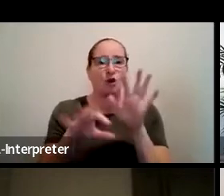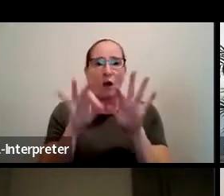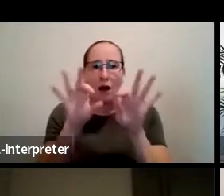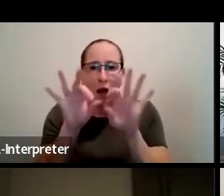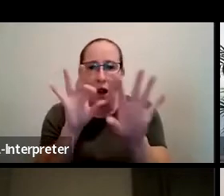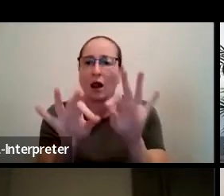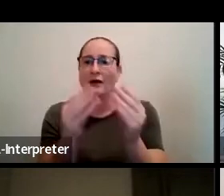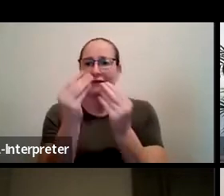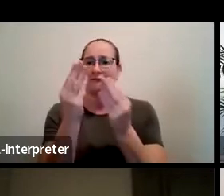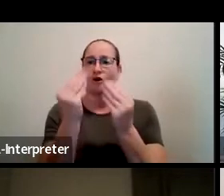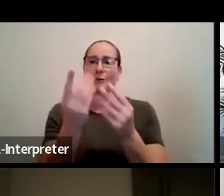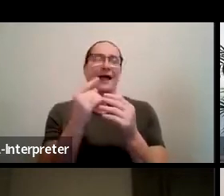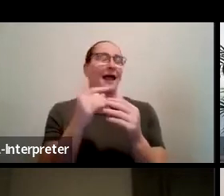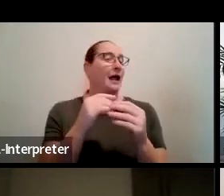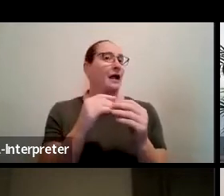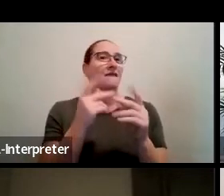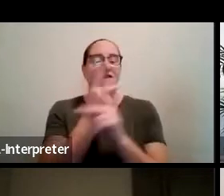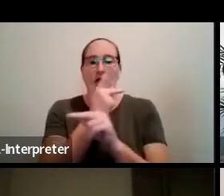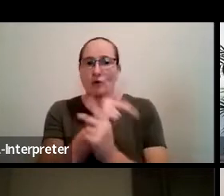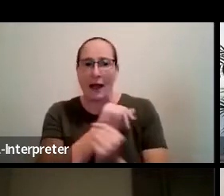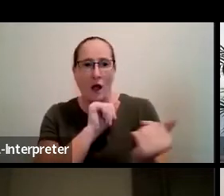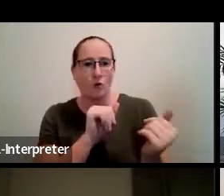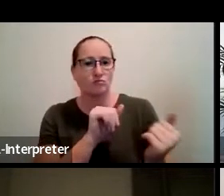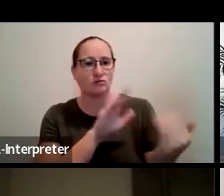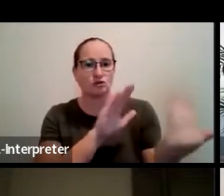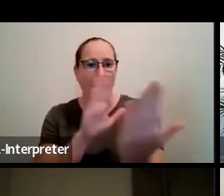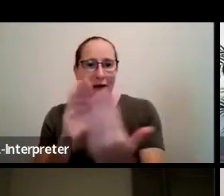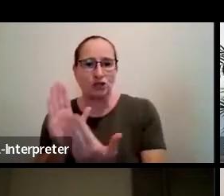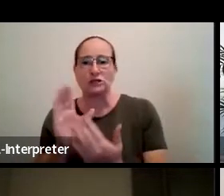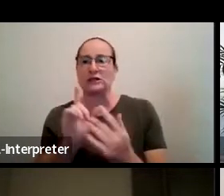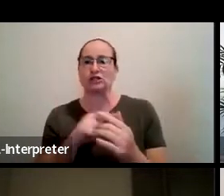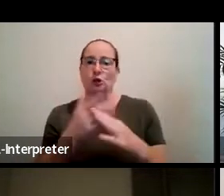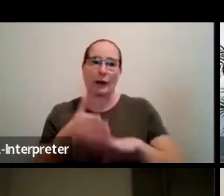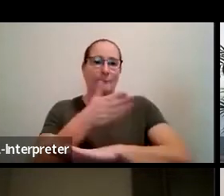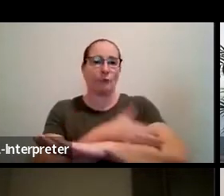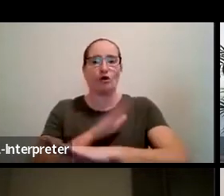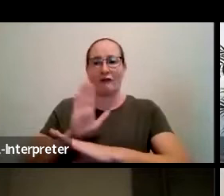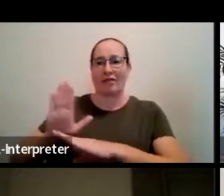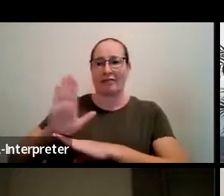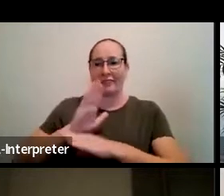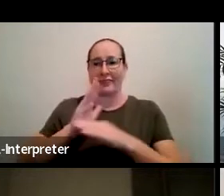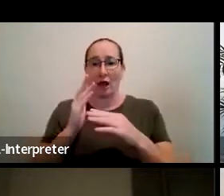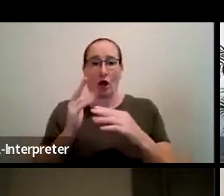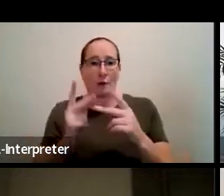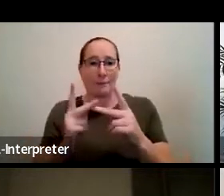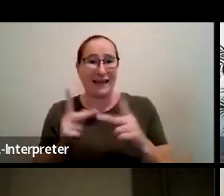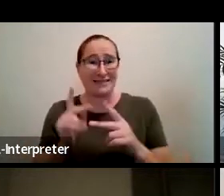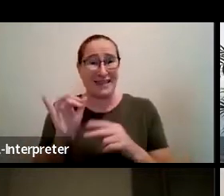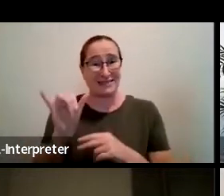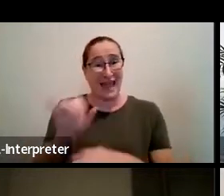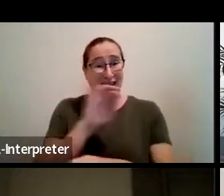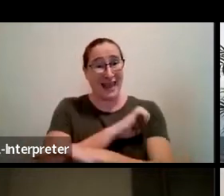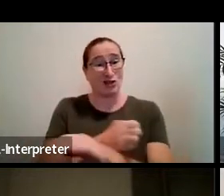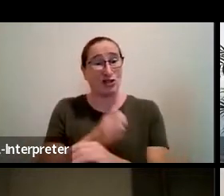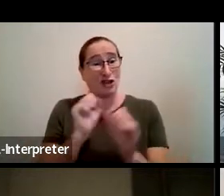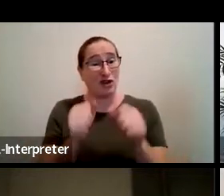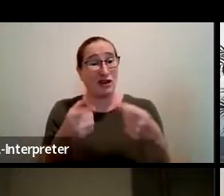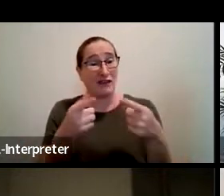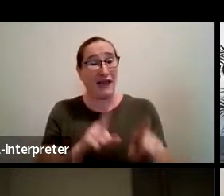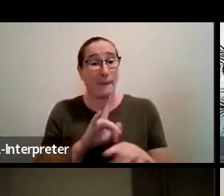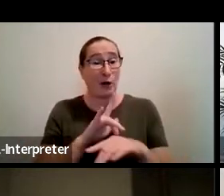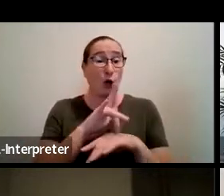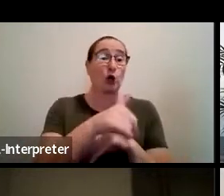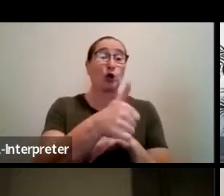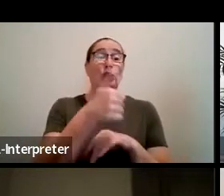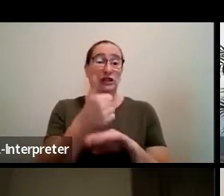information, find out strategies to improve their places. That energy could have happened maybe earlier on in the